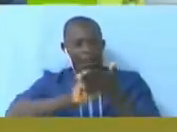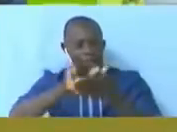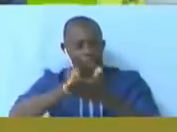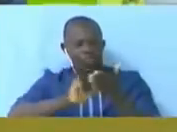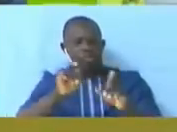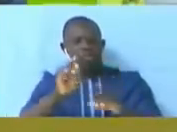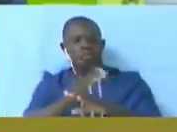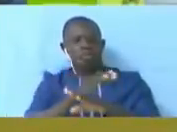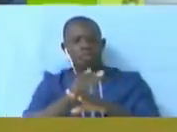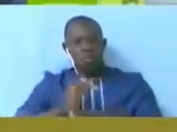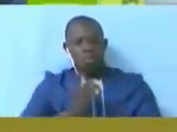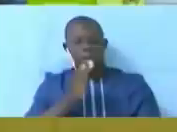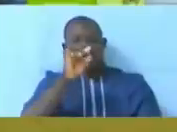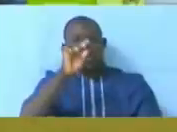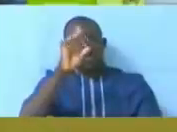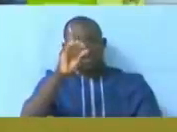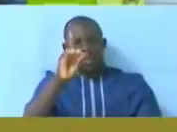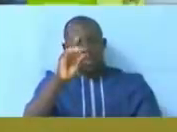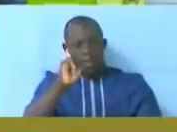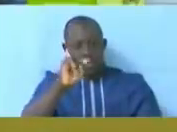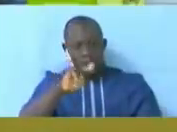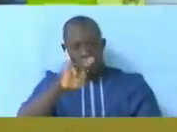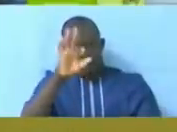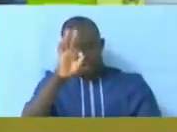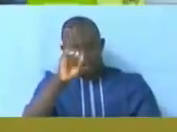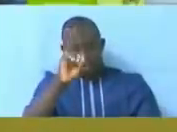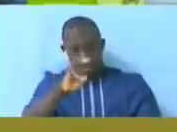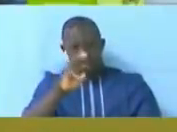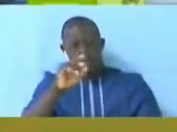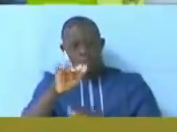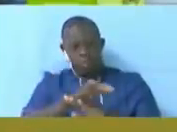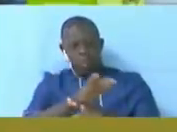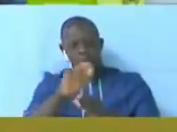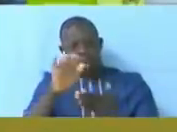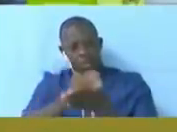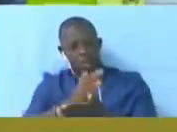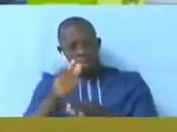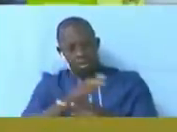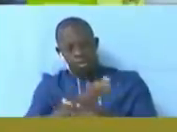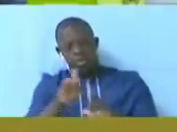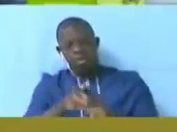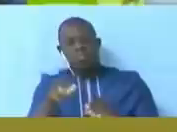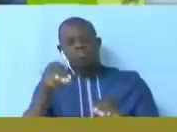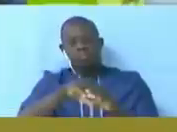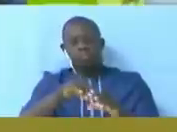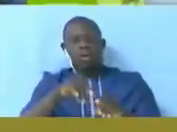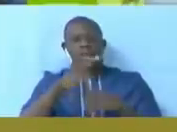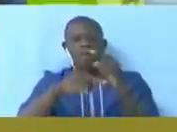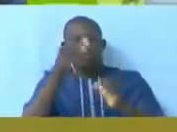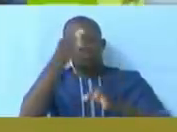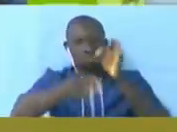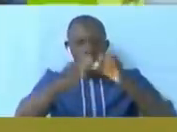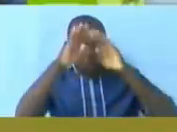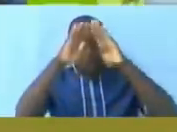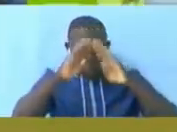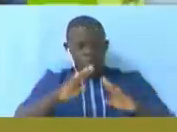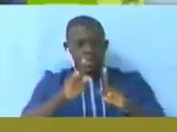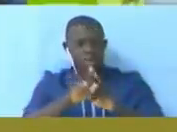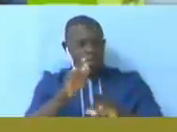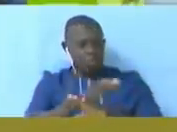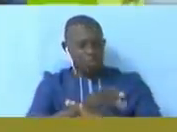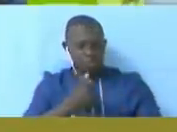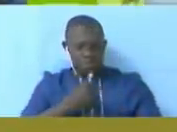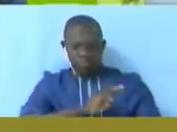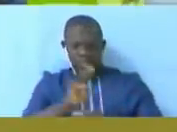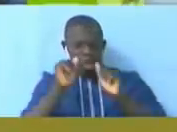men wayatara Mrs. Denton ay bail kaito dundile foka pare kitibunda batu. I was then not even aware of that. Ngotumo ndema